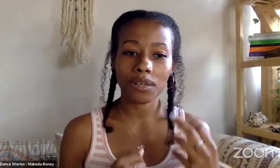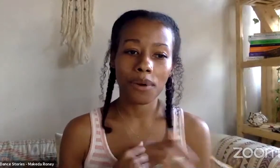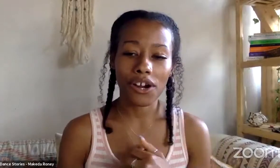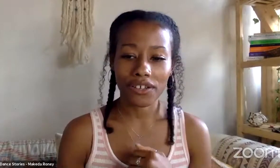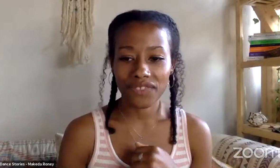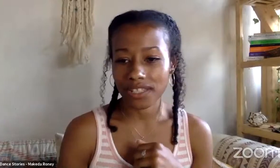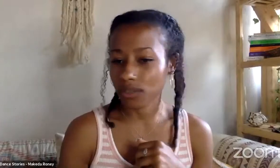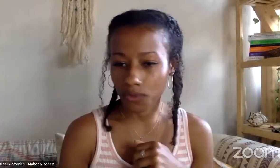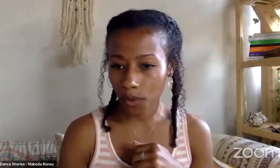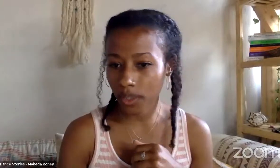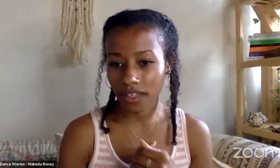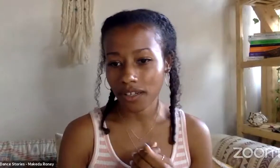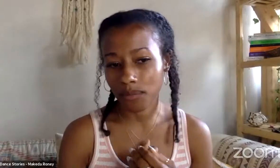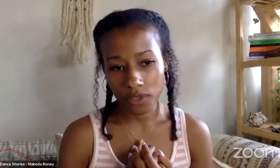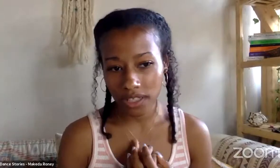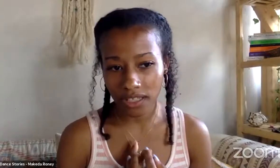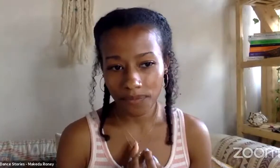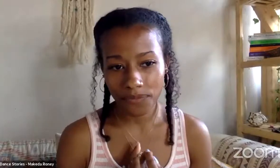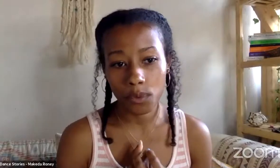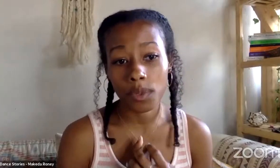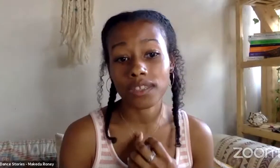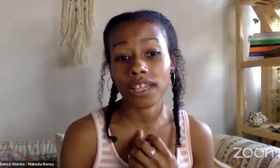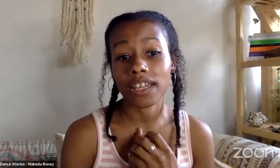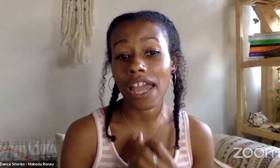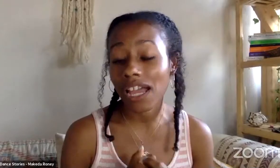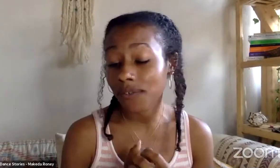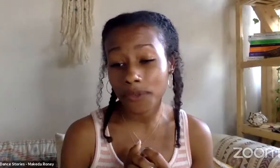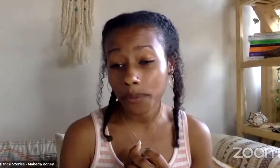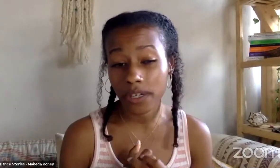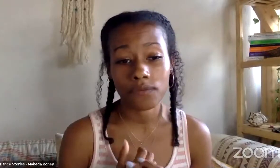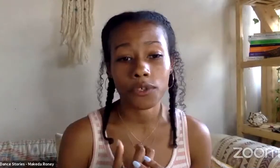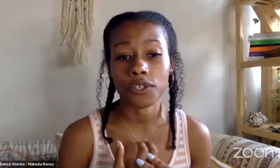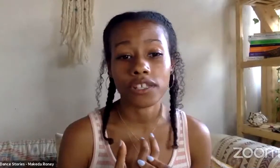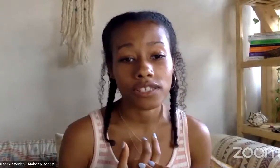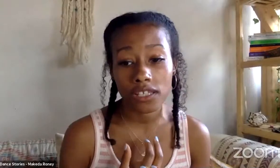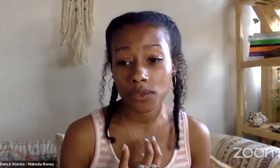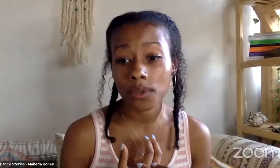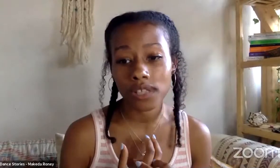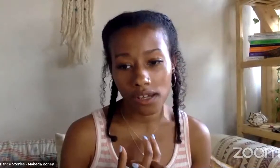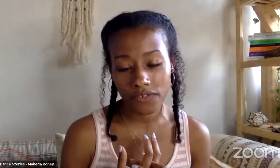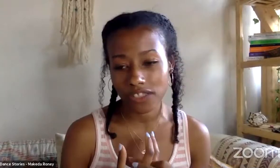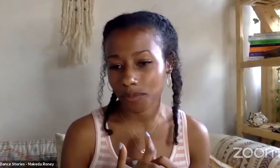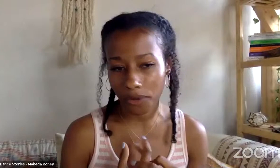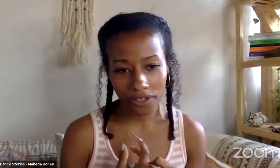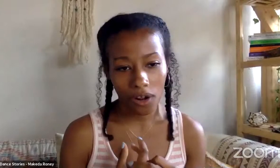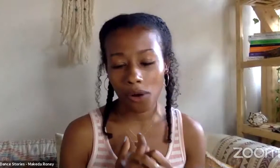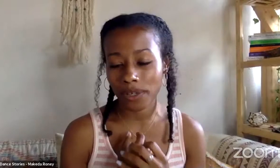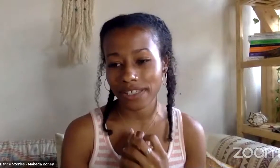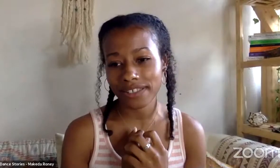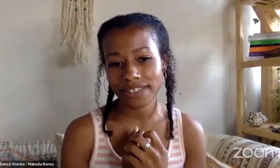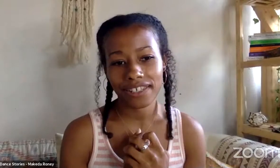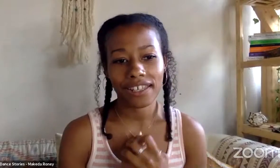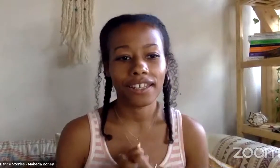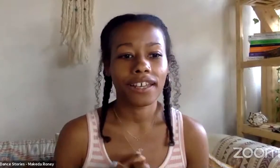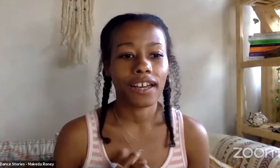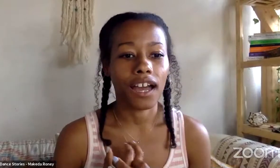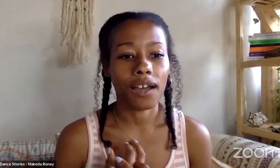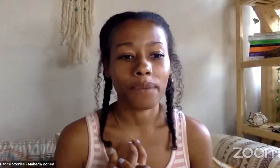people to be a part of this growing community. We want to thank everyone for your continual love and support